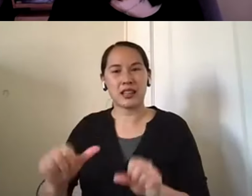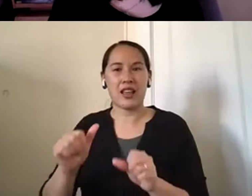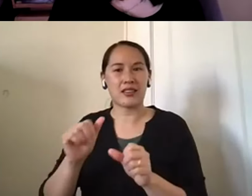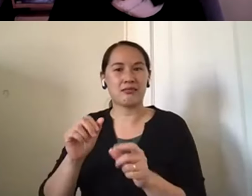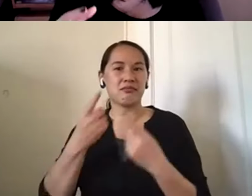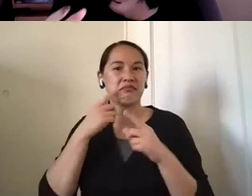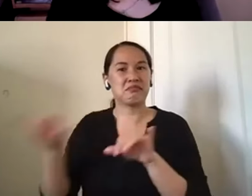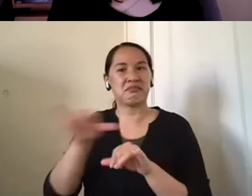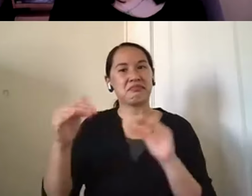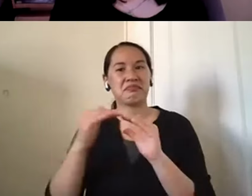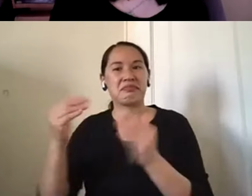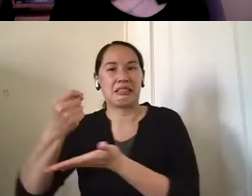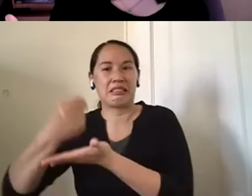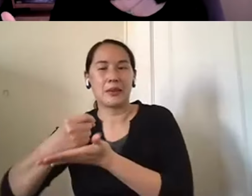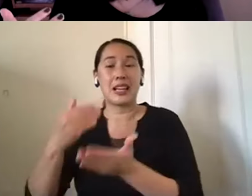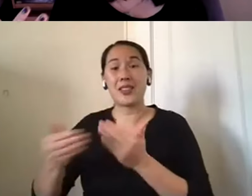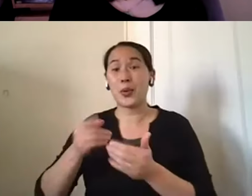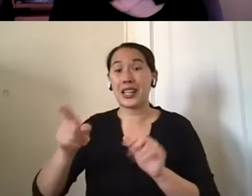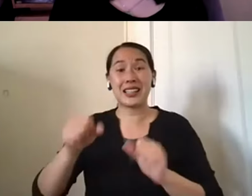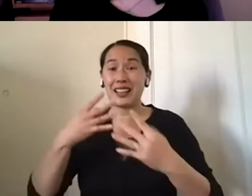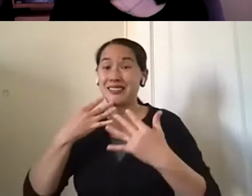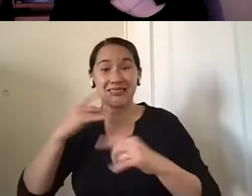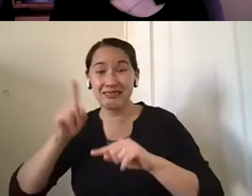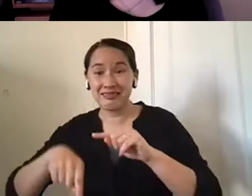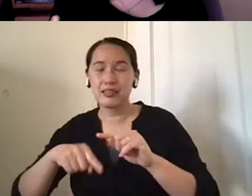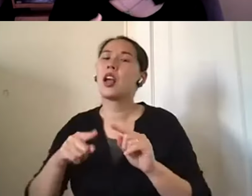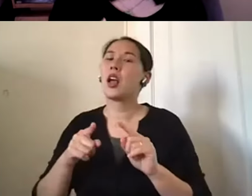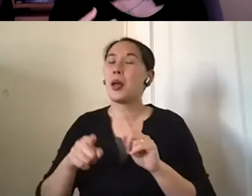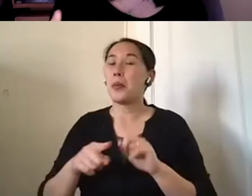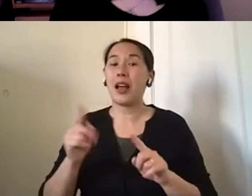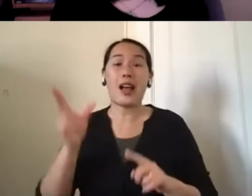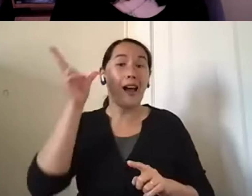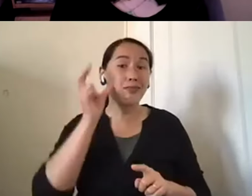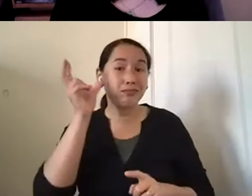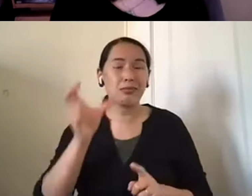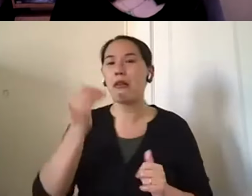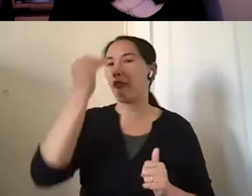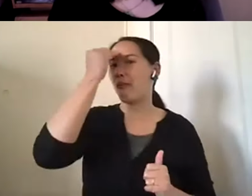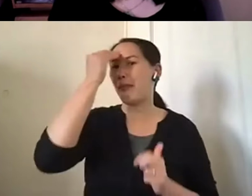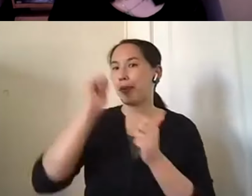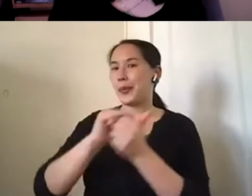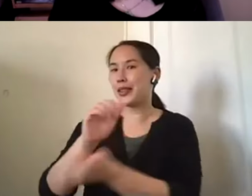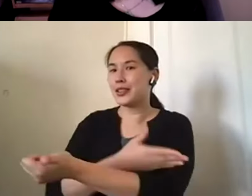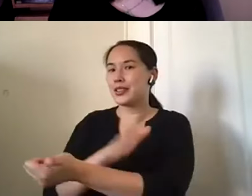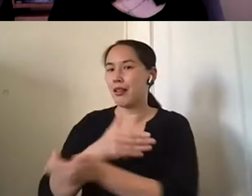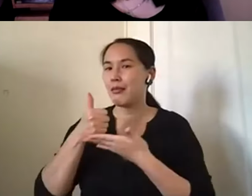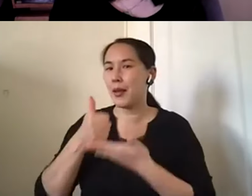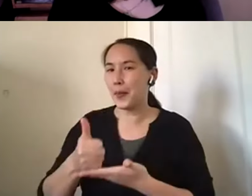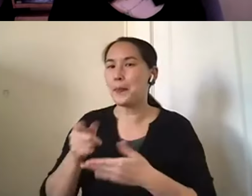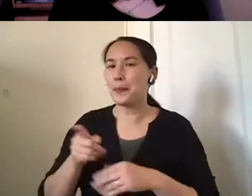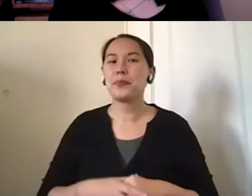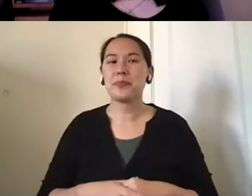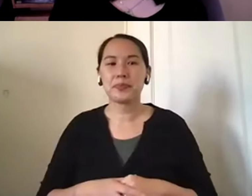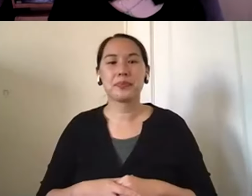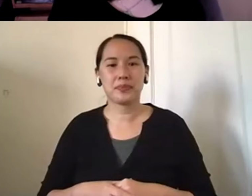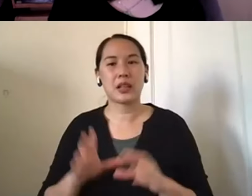he couldn't sing the words anymore, I think being able to have some familiarity with the song, that gave him